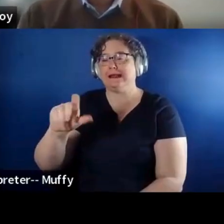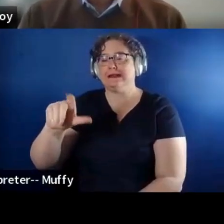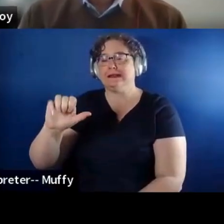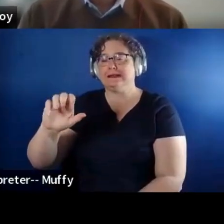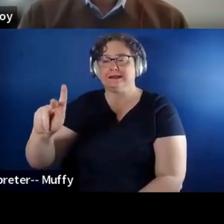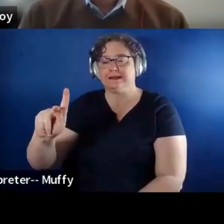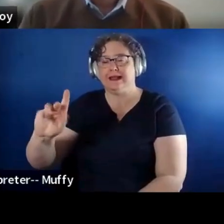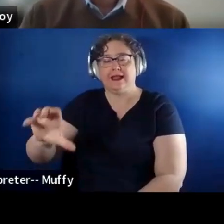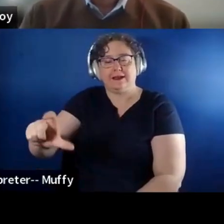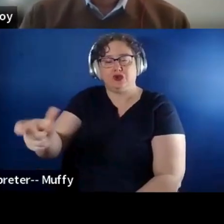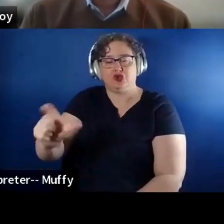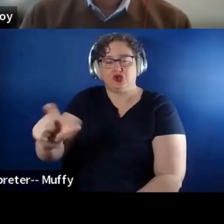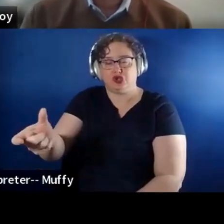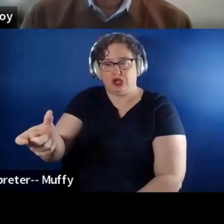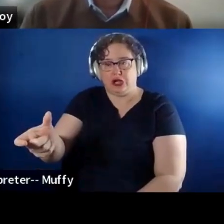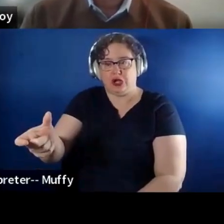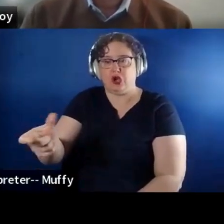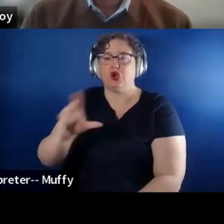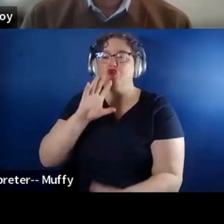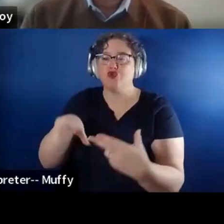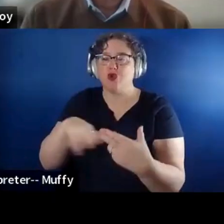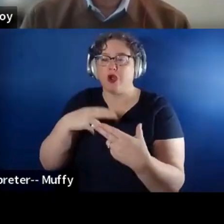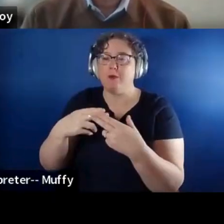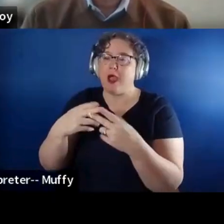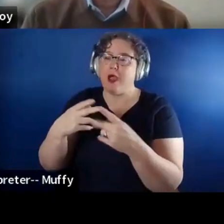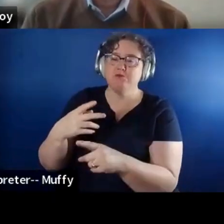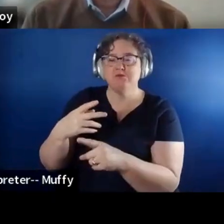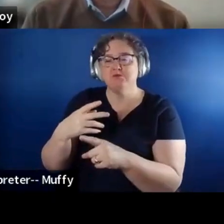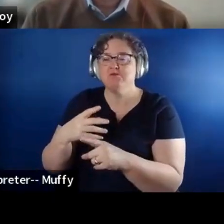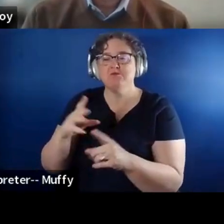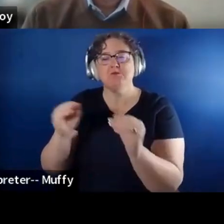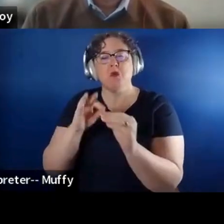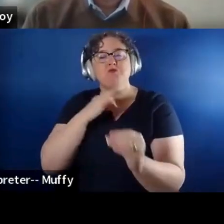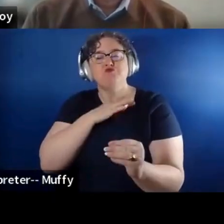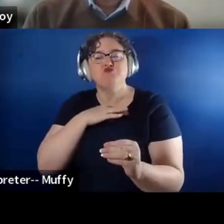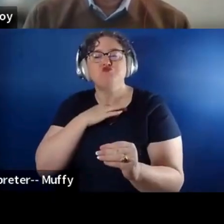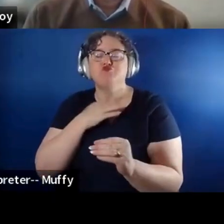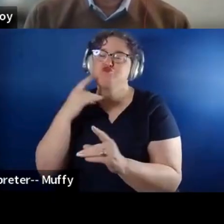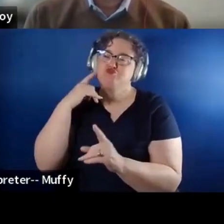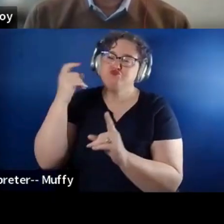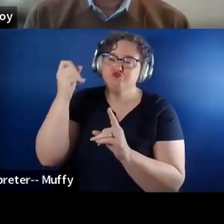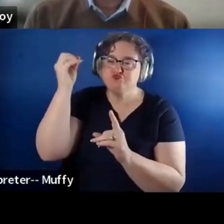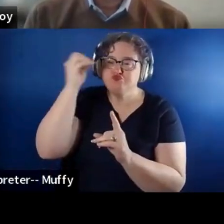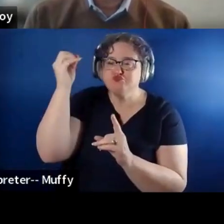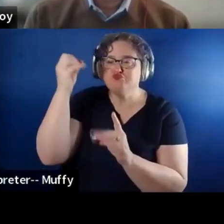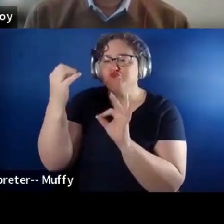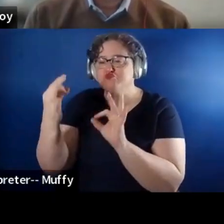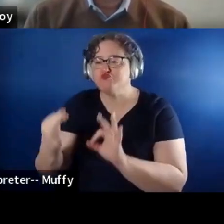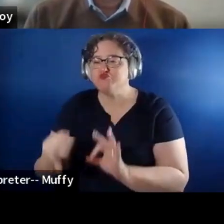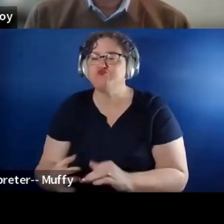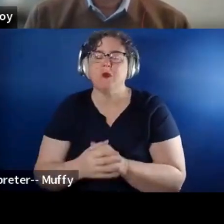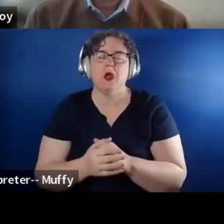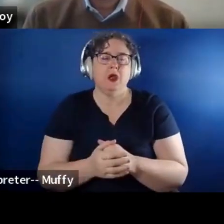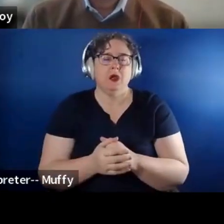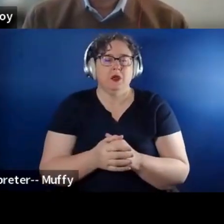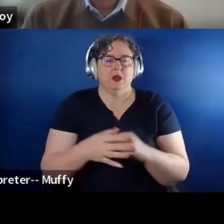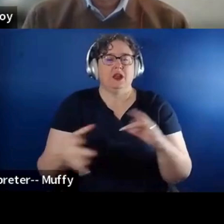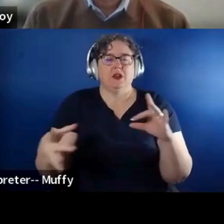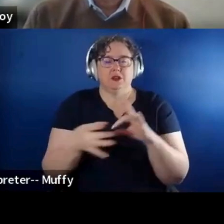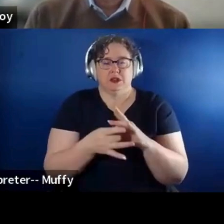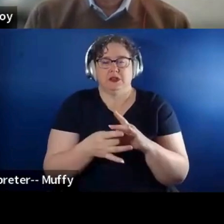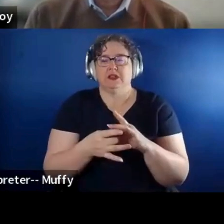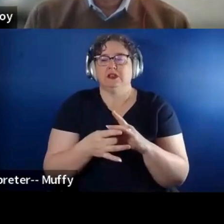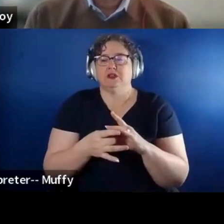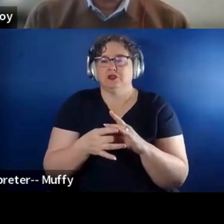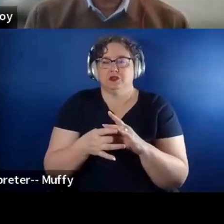where we'll be talking about takeaways and further curiosities. And we can share a link to joining that channel in